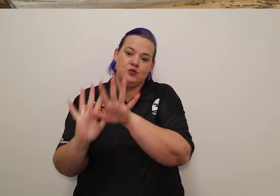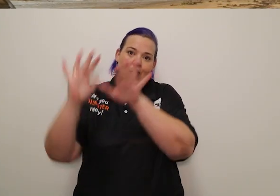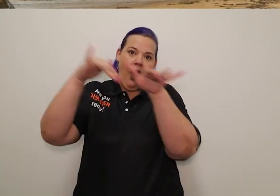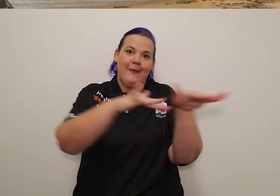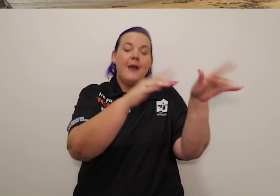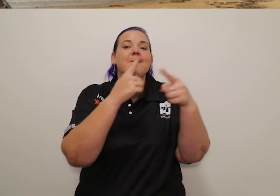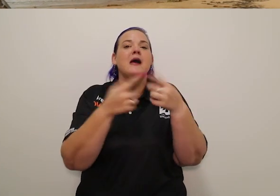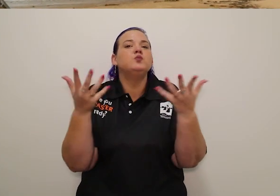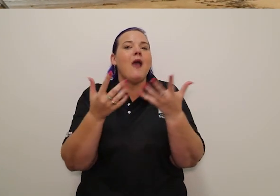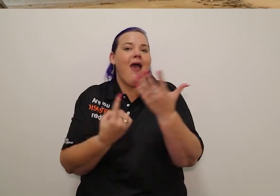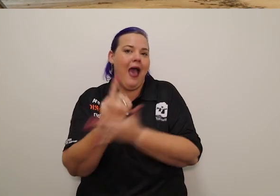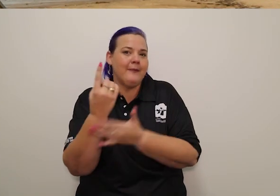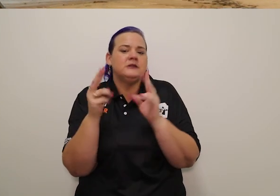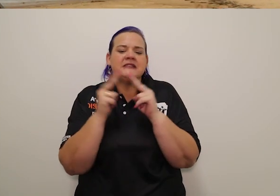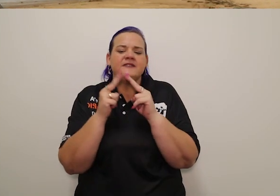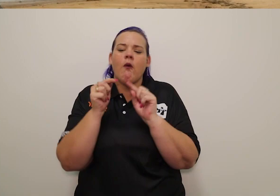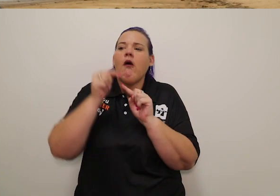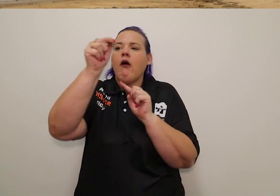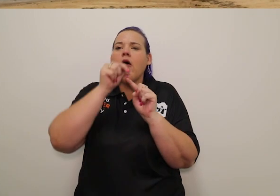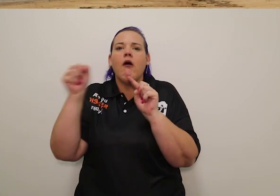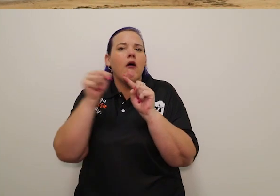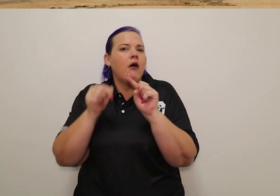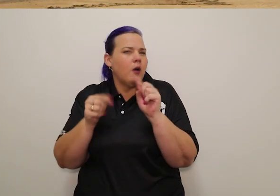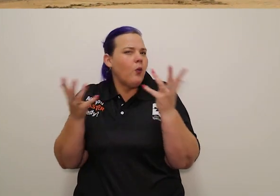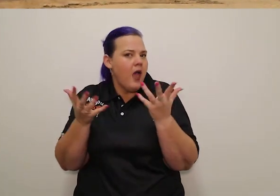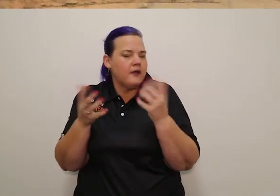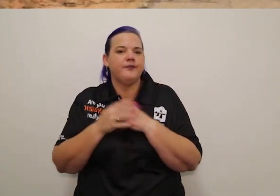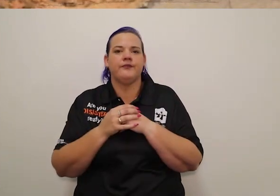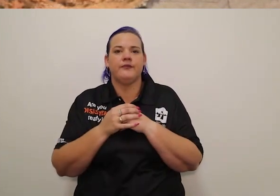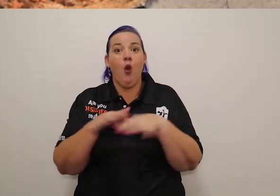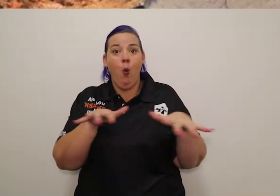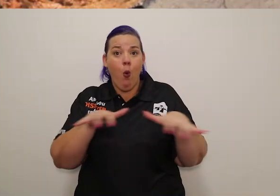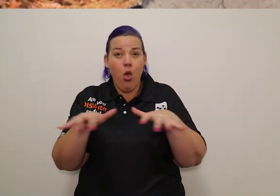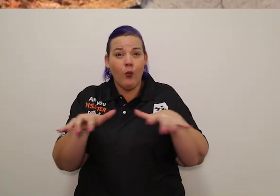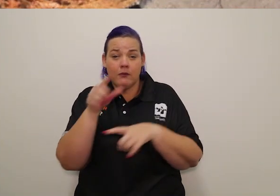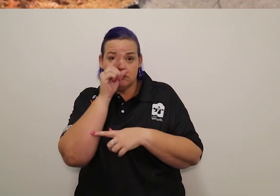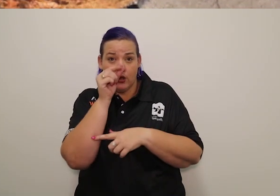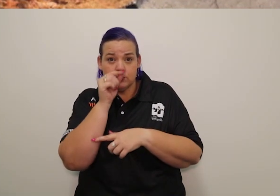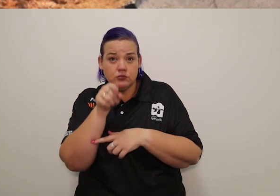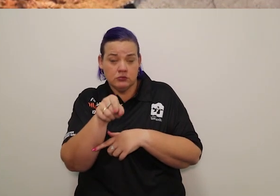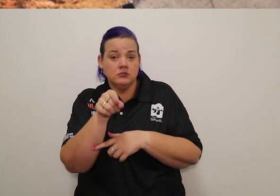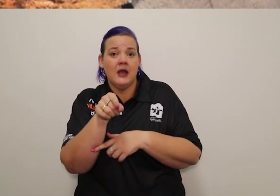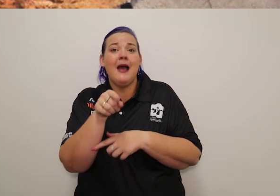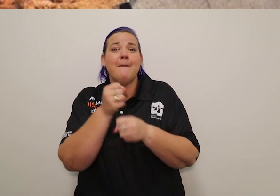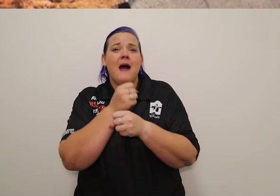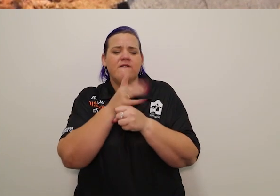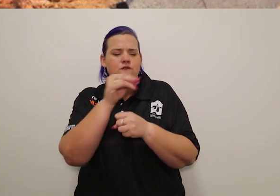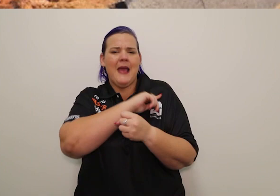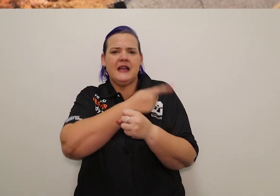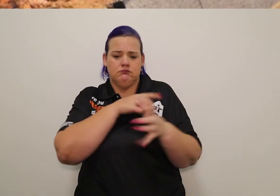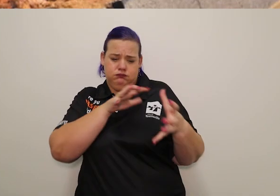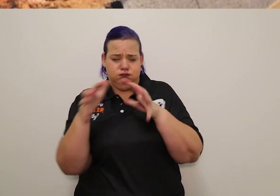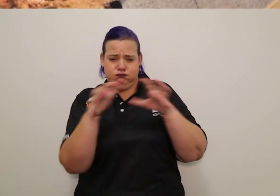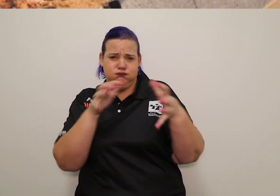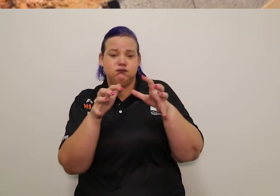how far away the event is, and where it is in relation to Townsville. An earthquake is shaking and vibration at the surface of the